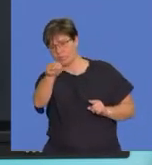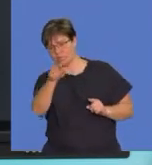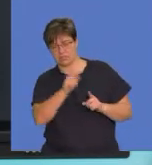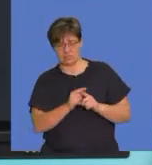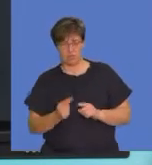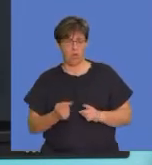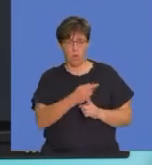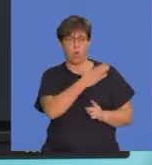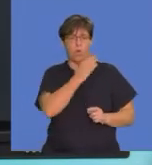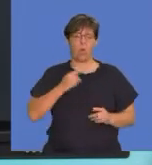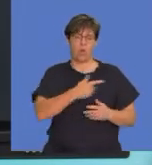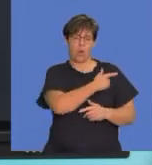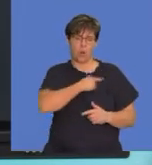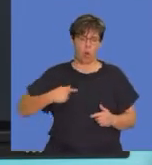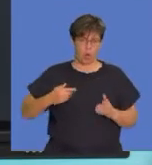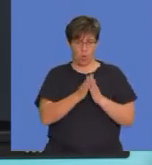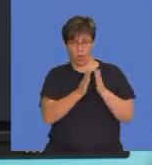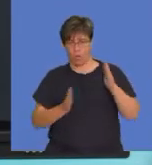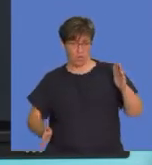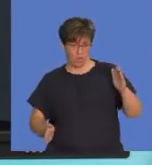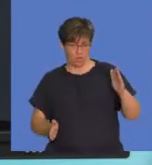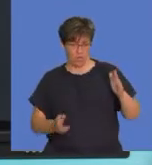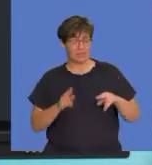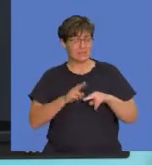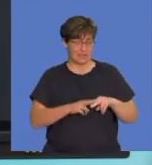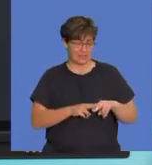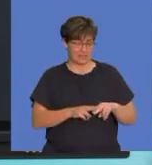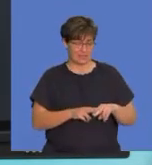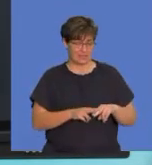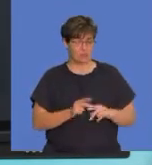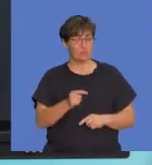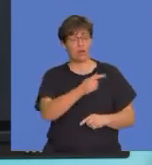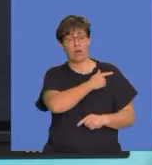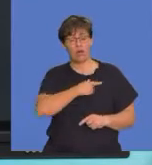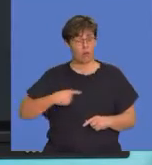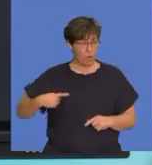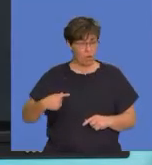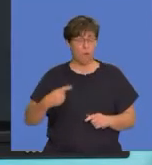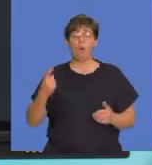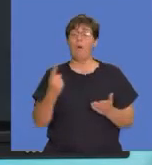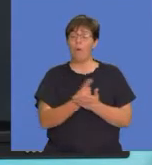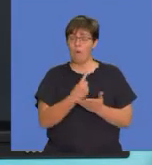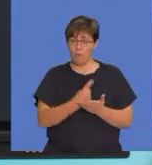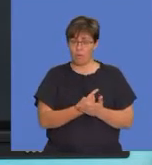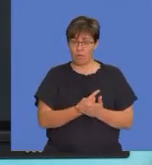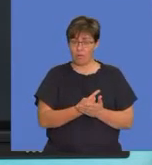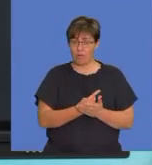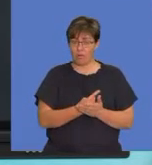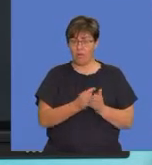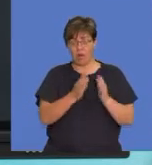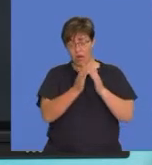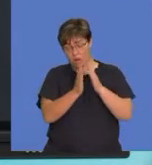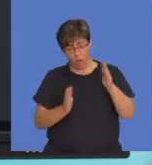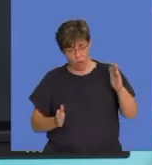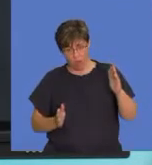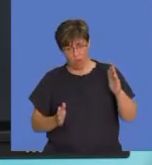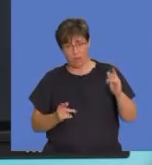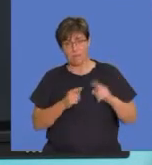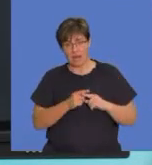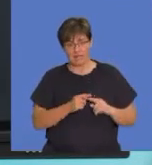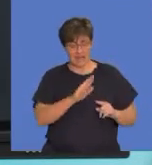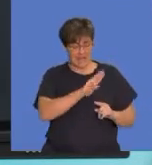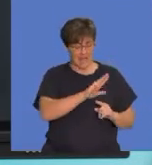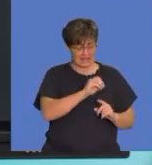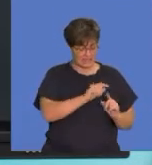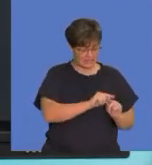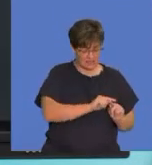the longer side of the triangle. But remember, the longer side must only be long and also opposite